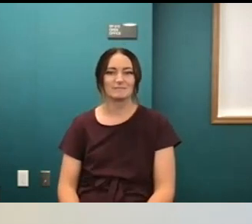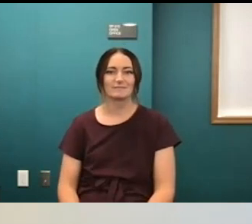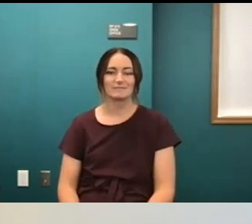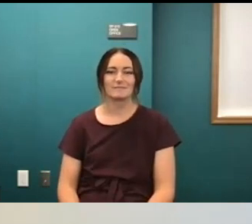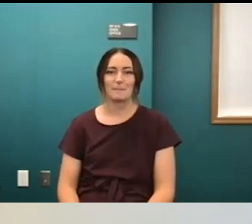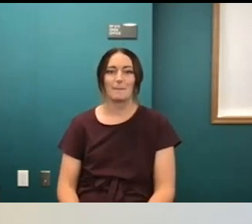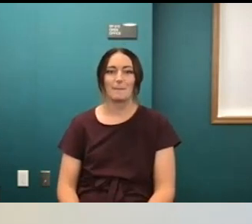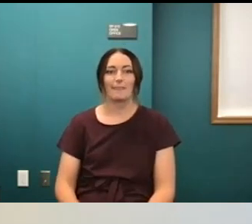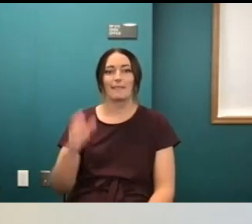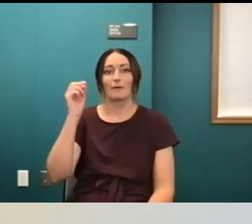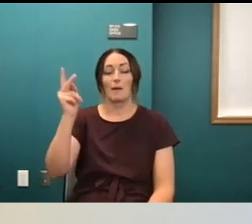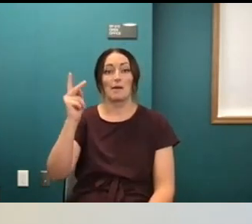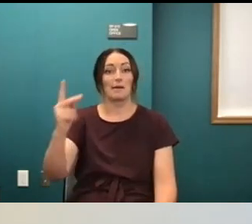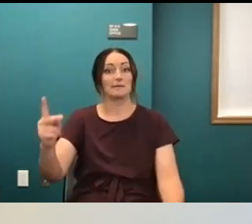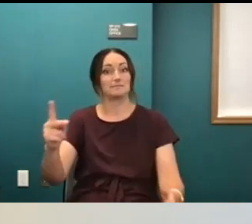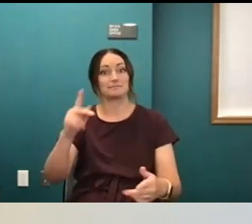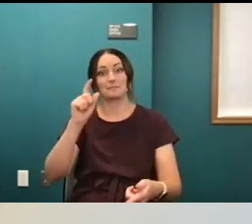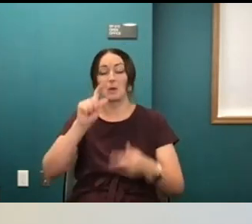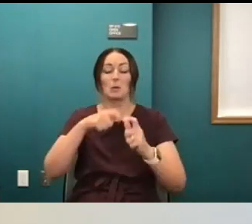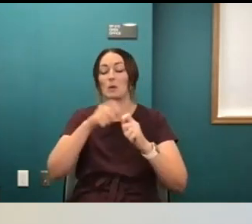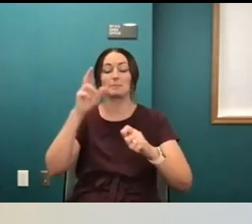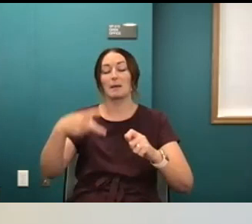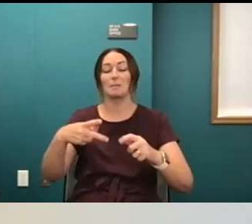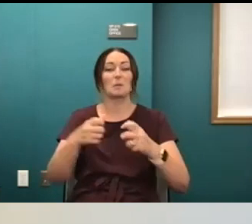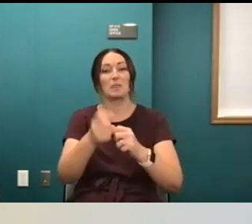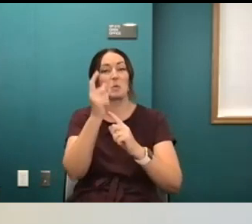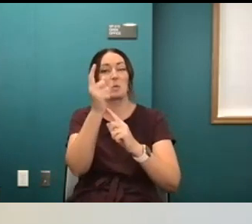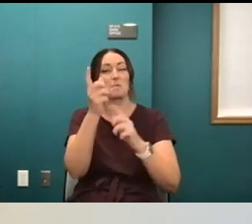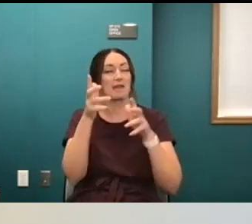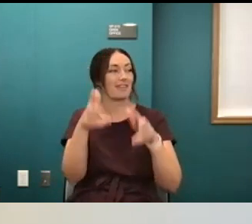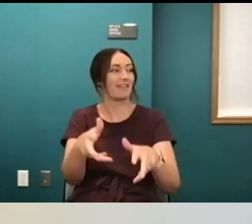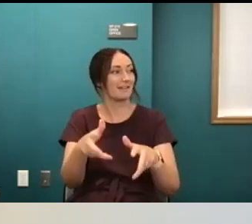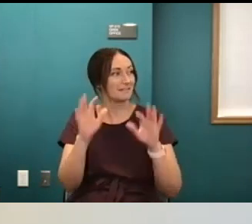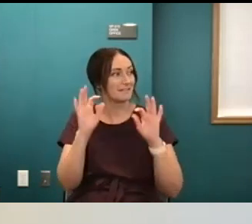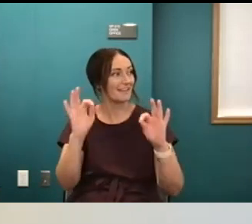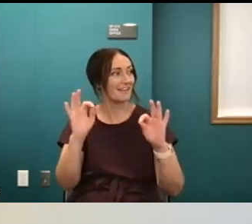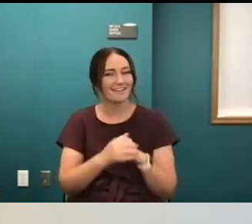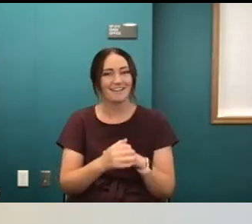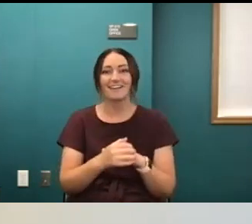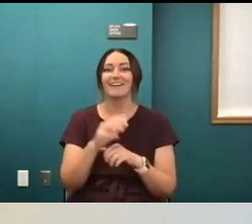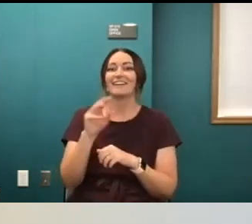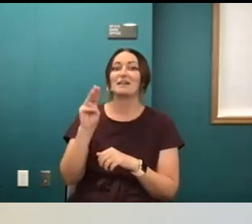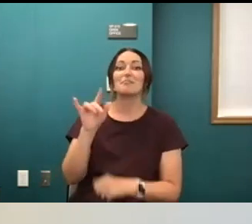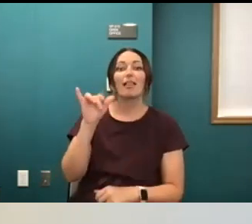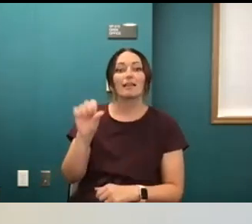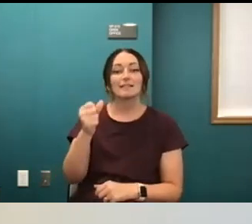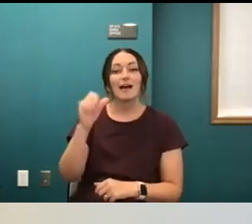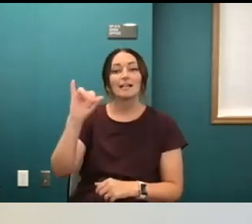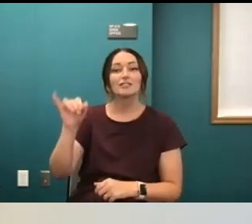Okay. And that wraps it up with 1 minute to spare. Great. Melissa and Joshua, thank you so